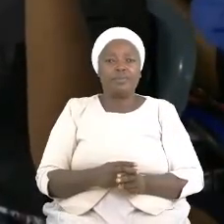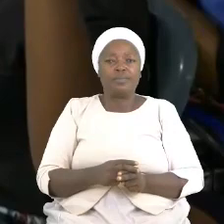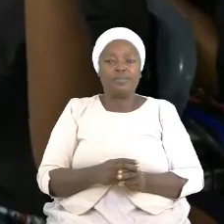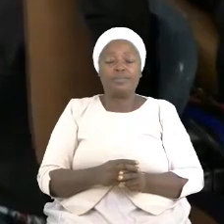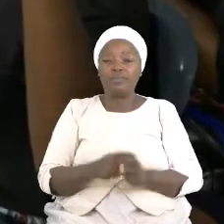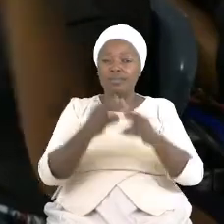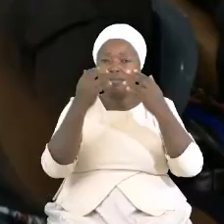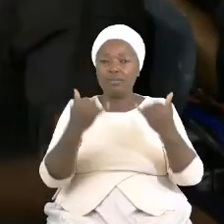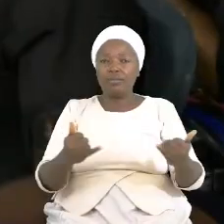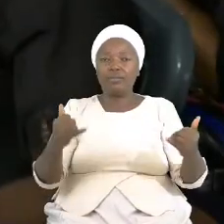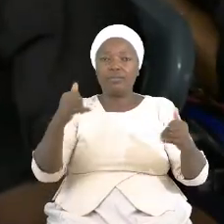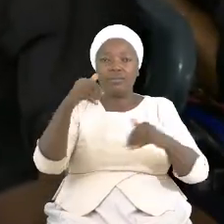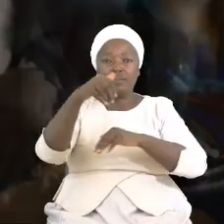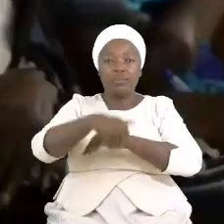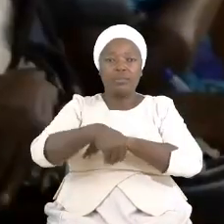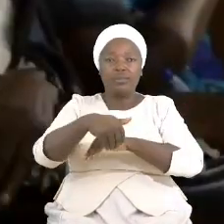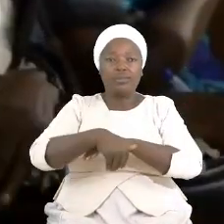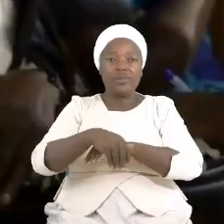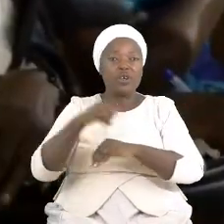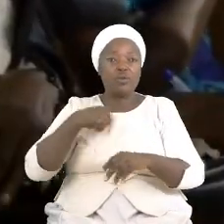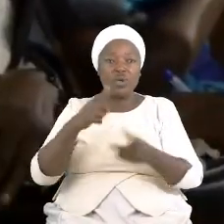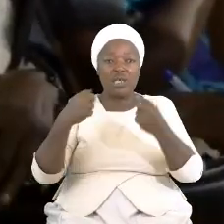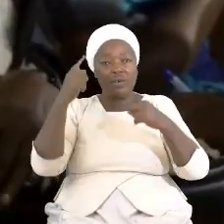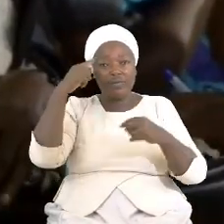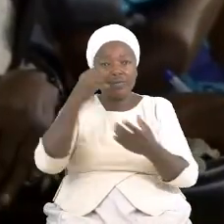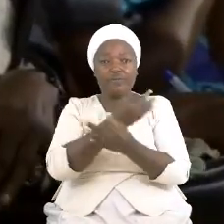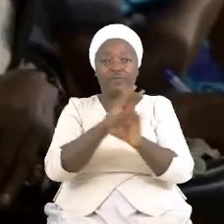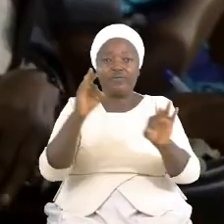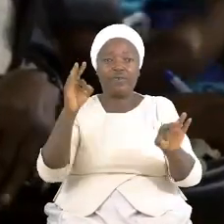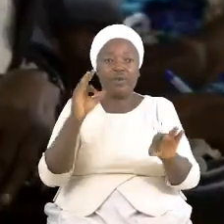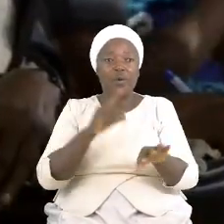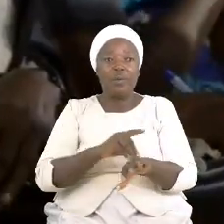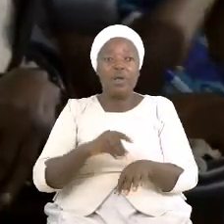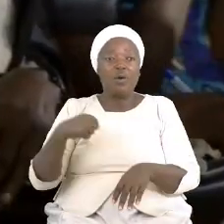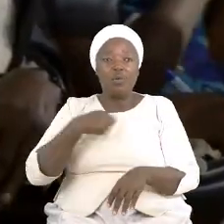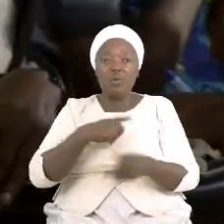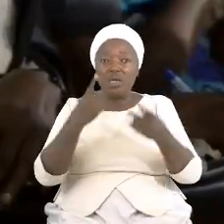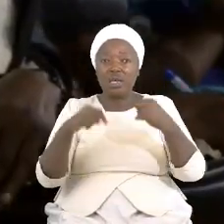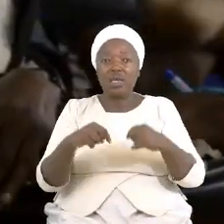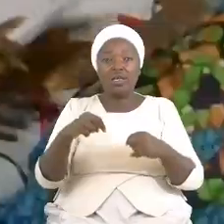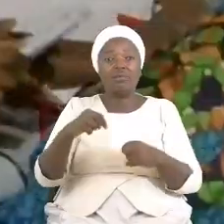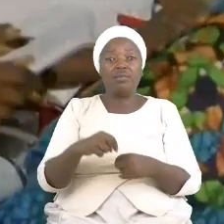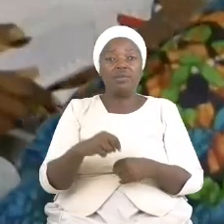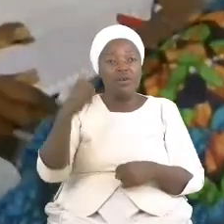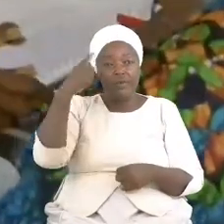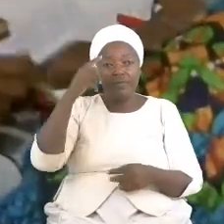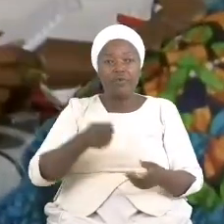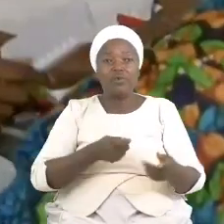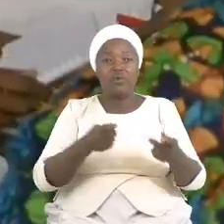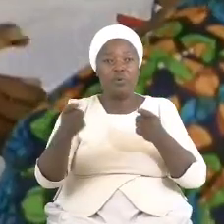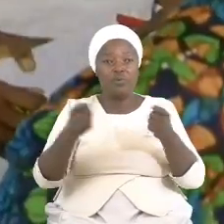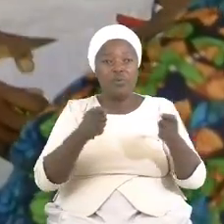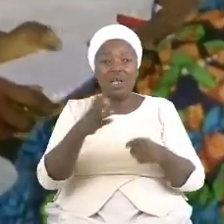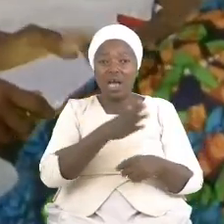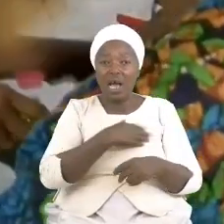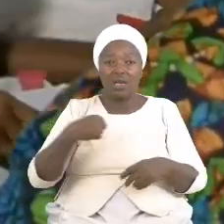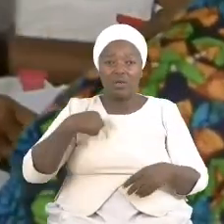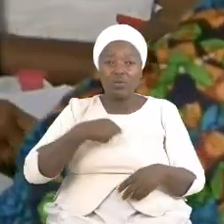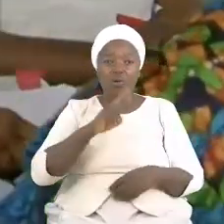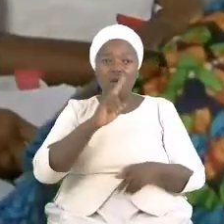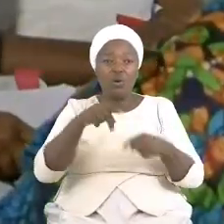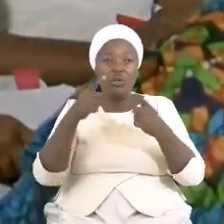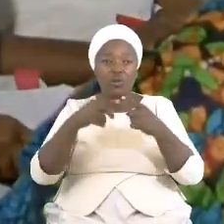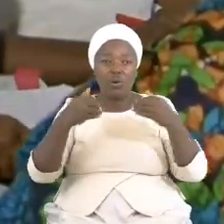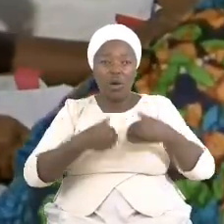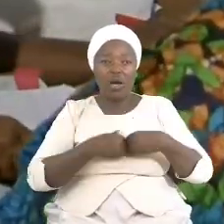Tonight we came for freedom. Tonight we came for dominion. And we're going to have